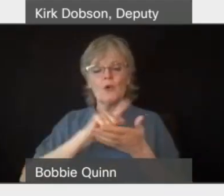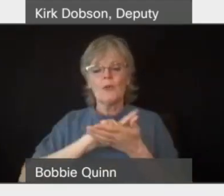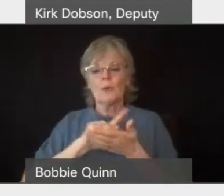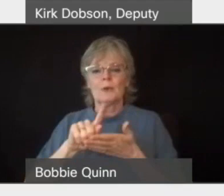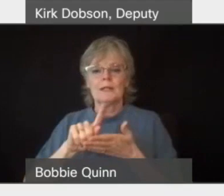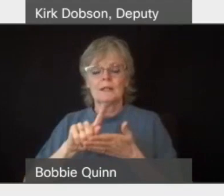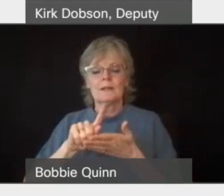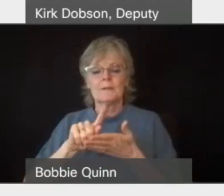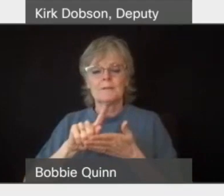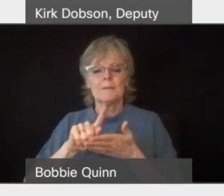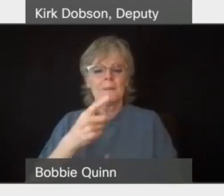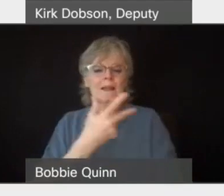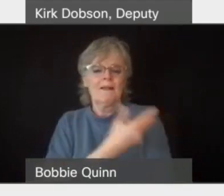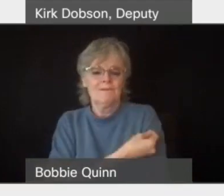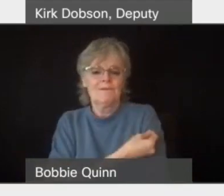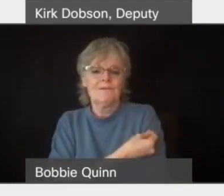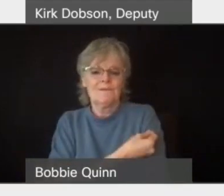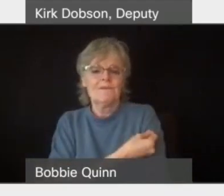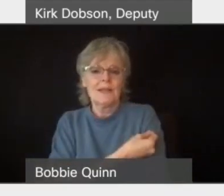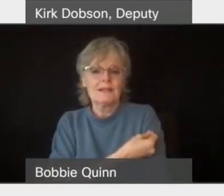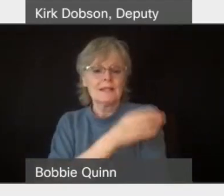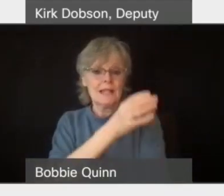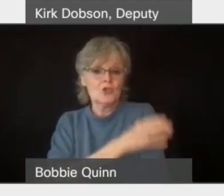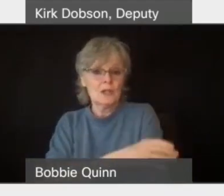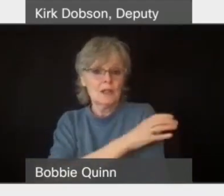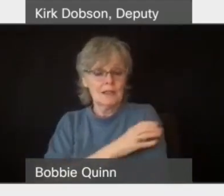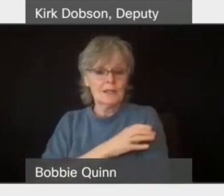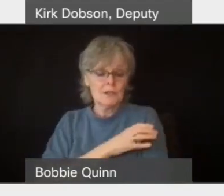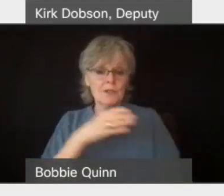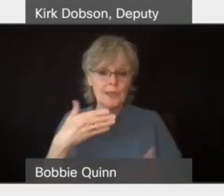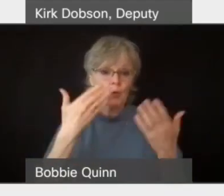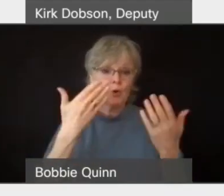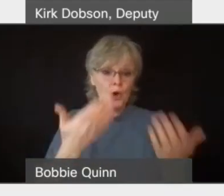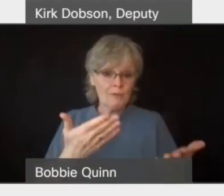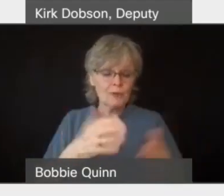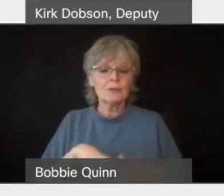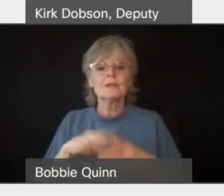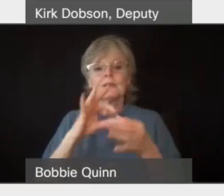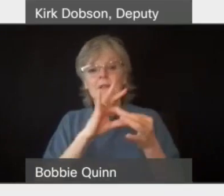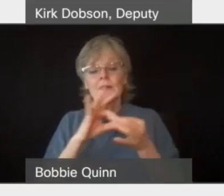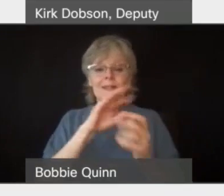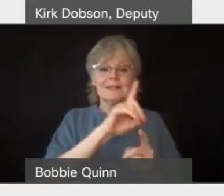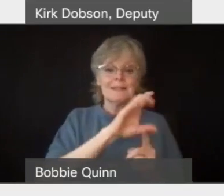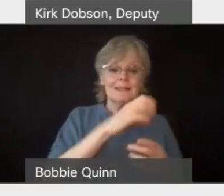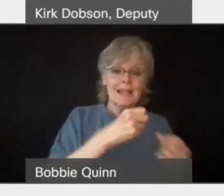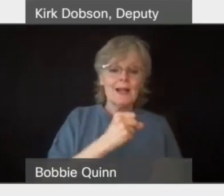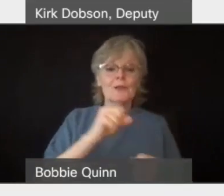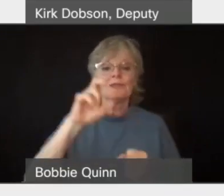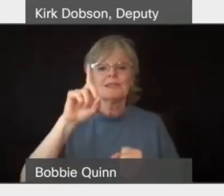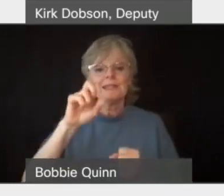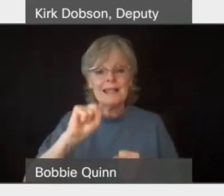of vaccination clinics that were offered in a coordination between DC Health, DDS, with